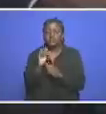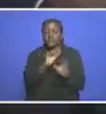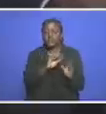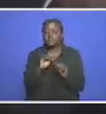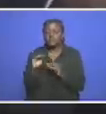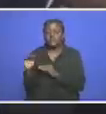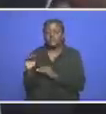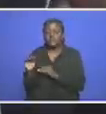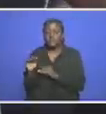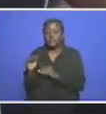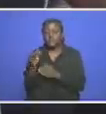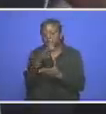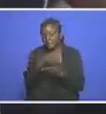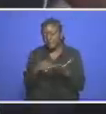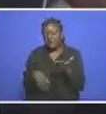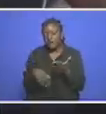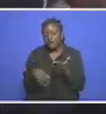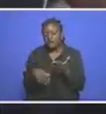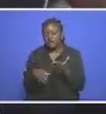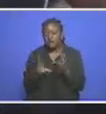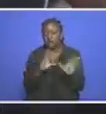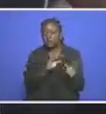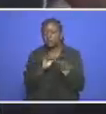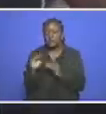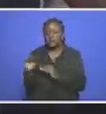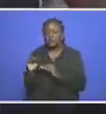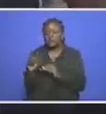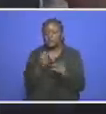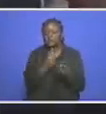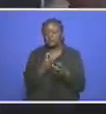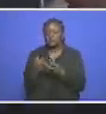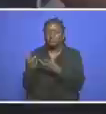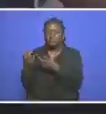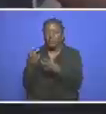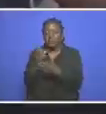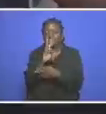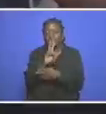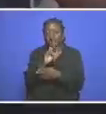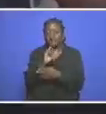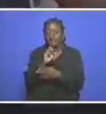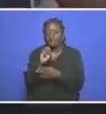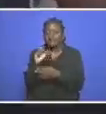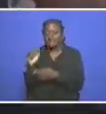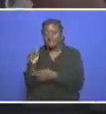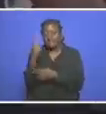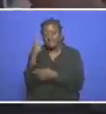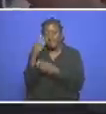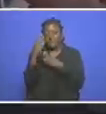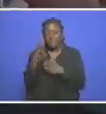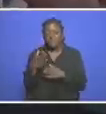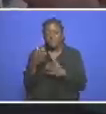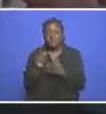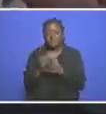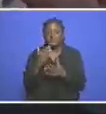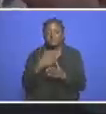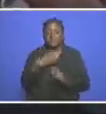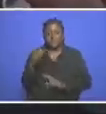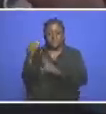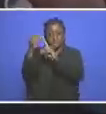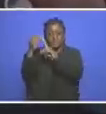with travel visas for Bahamians. That's my objective. But it will probably remain in